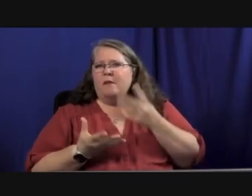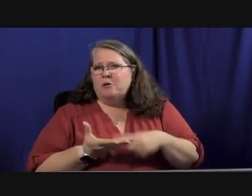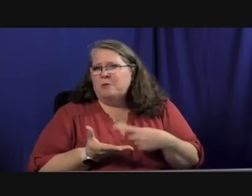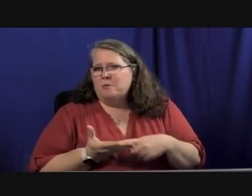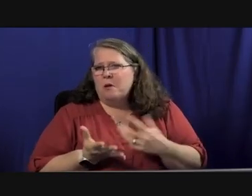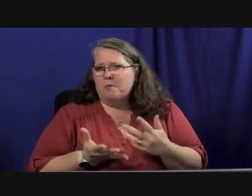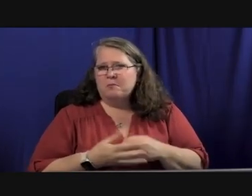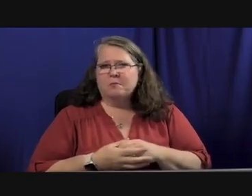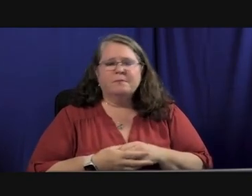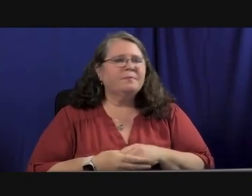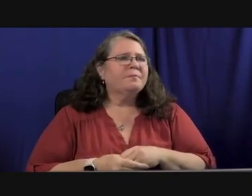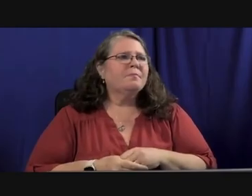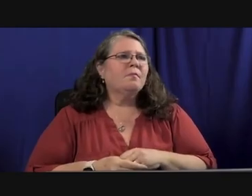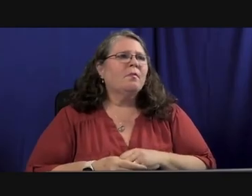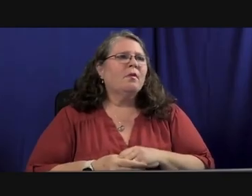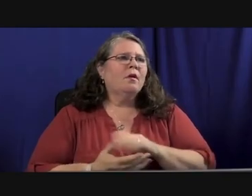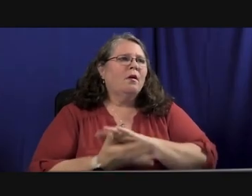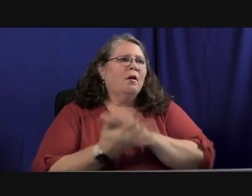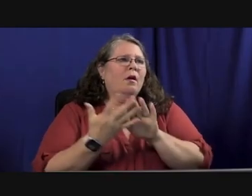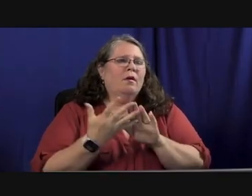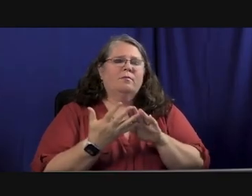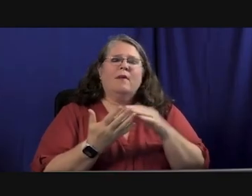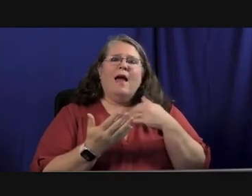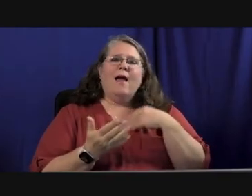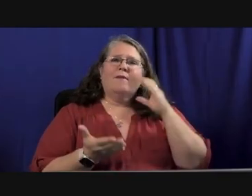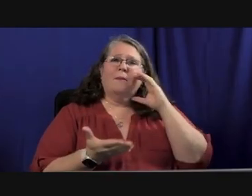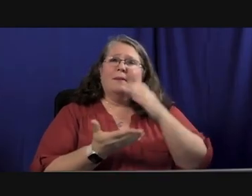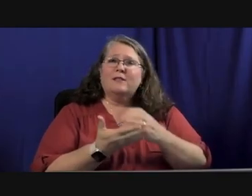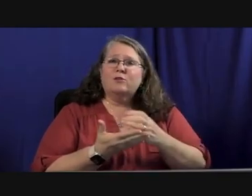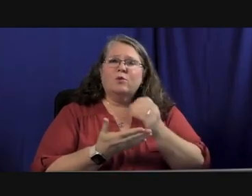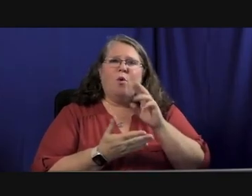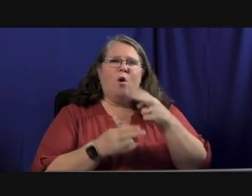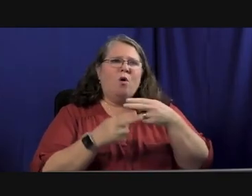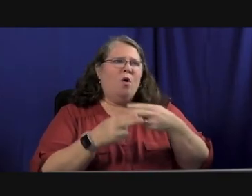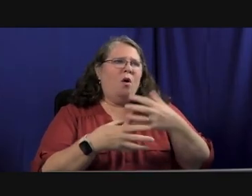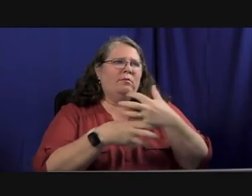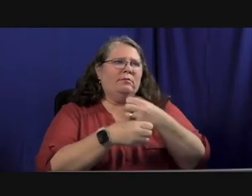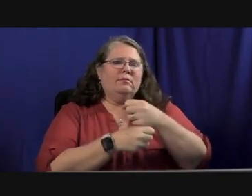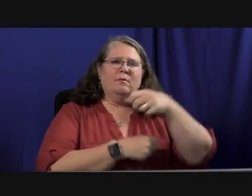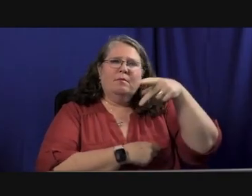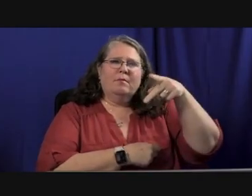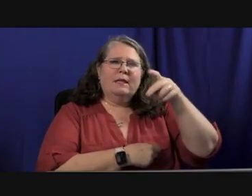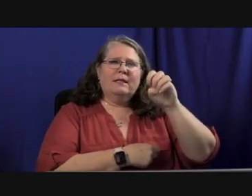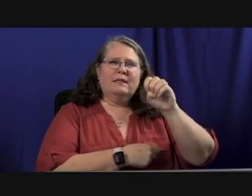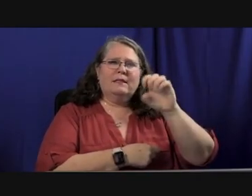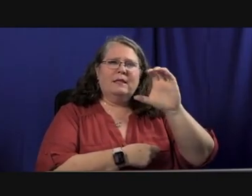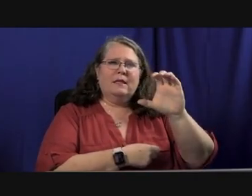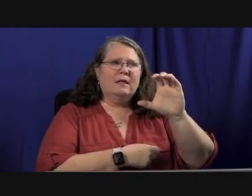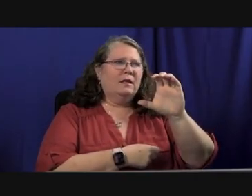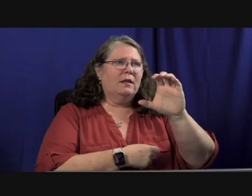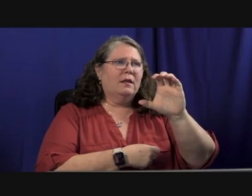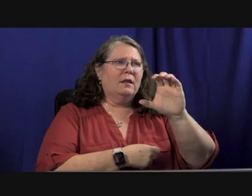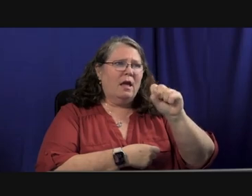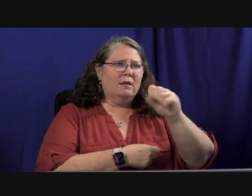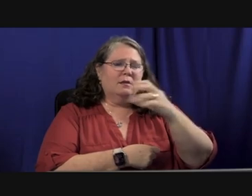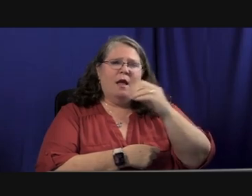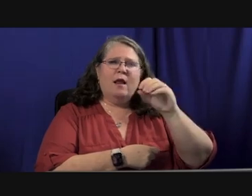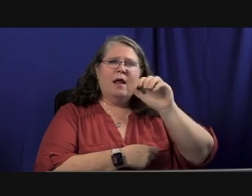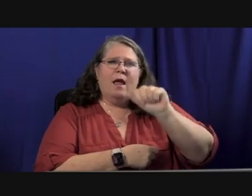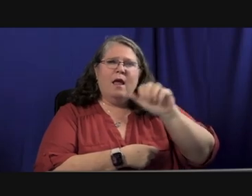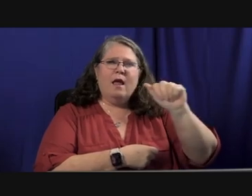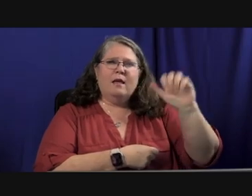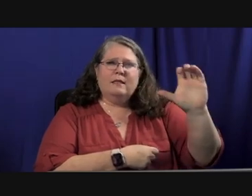more information related to those topics or that the individual may be speaking on because they're used to their language. There's also another